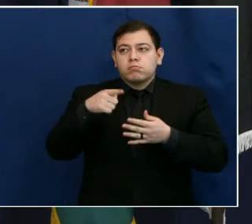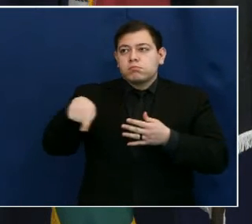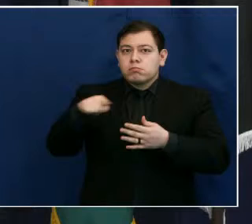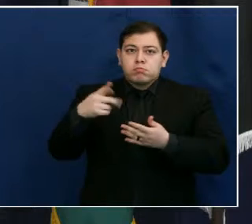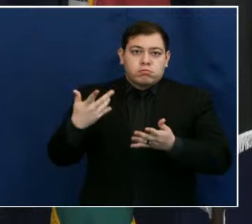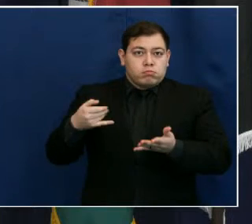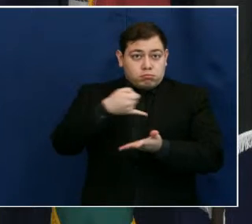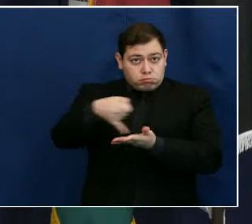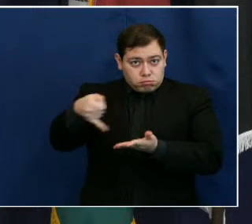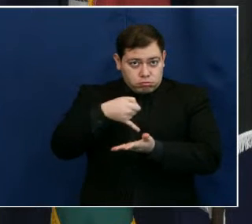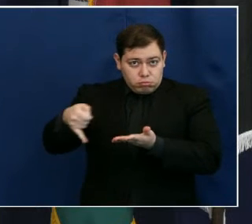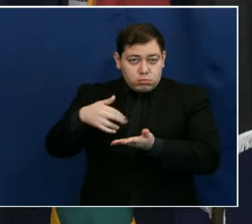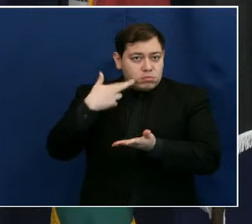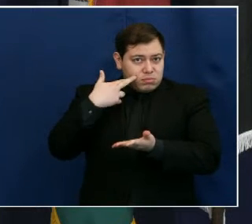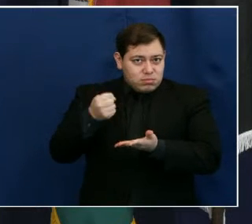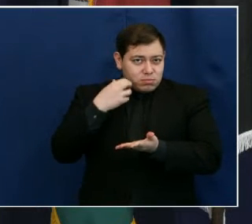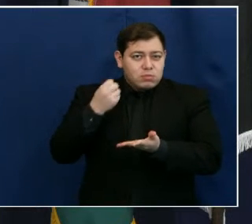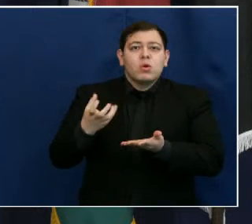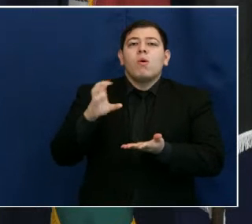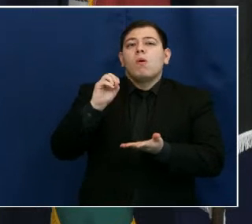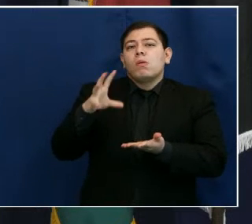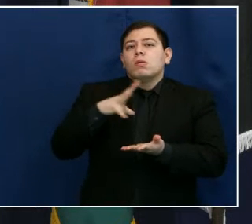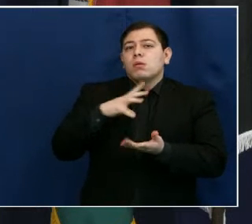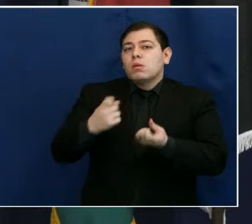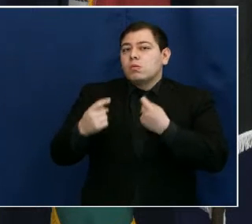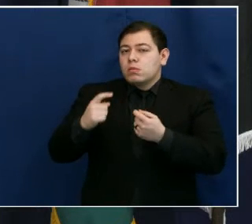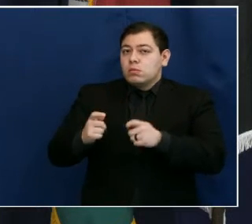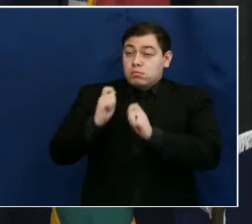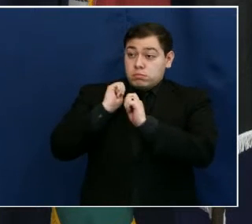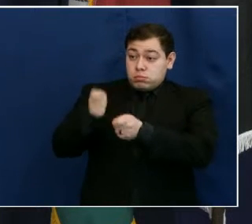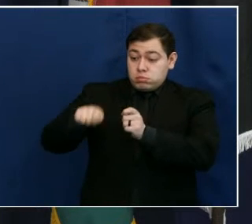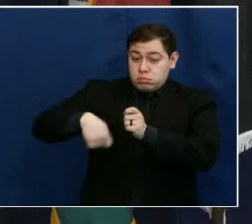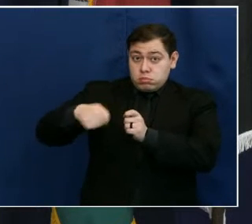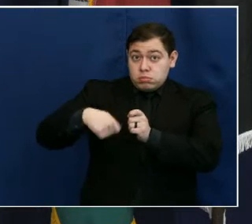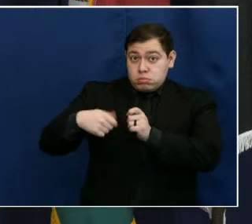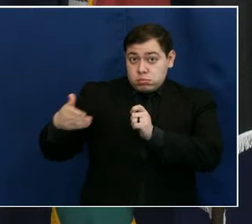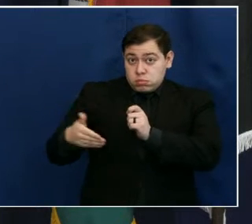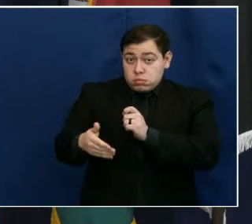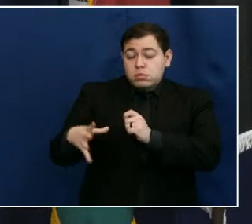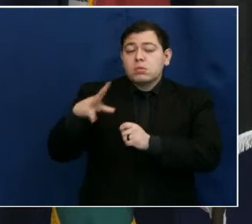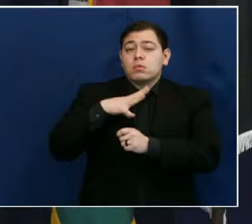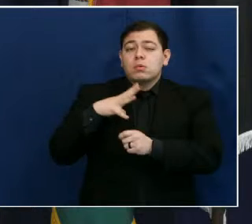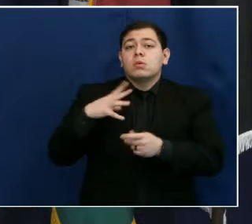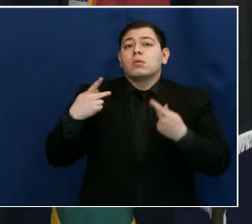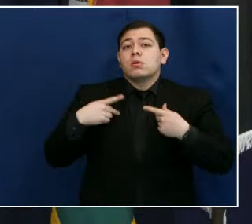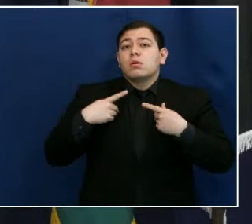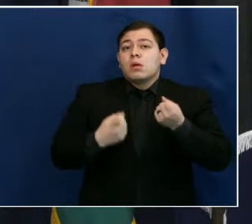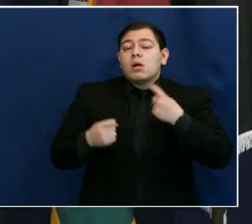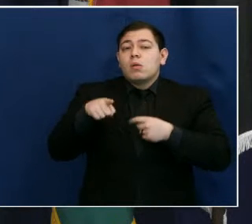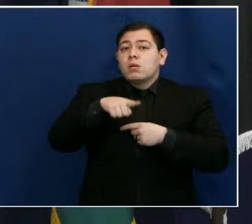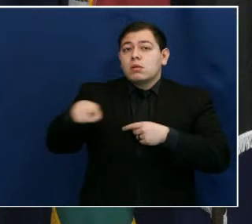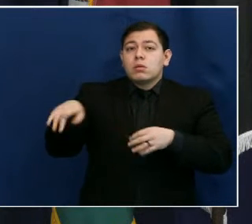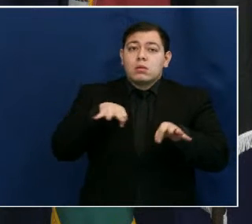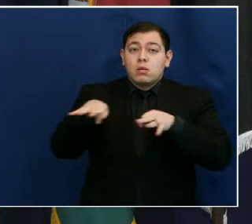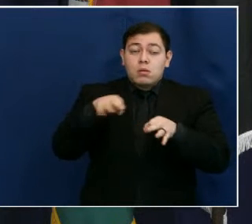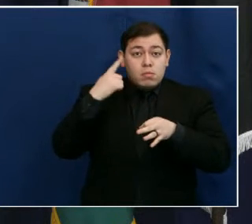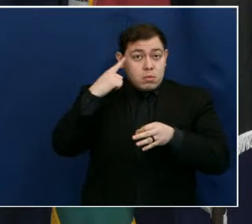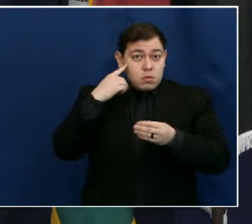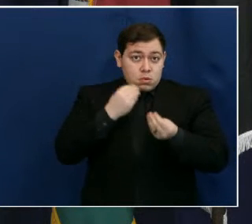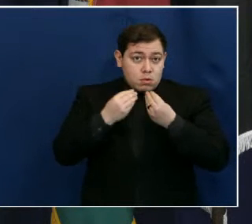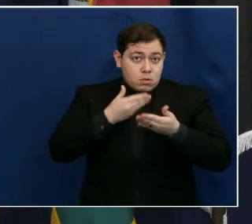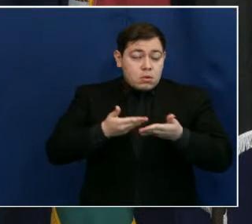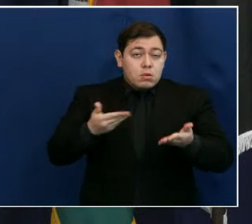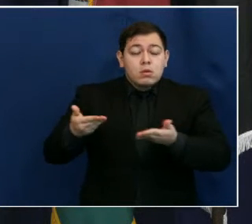forestal, los campesinos. Entonces es importante saber que hay más de 400,000 personas en ese sector aquí en el condado. Vienen